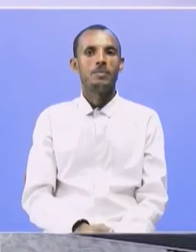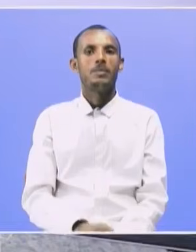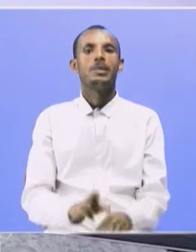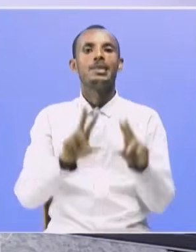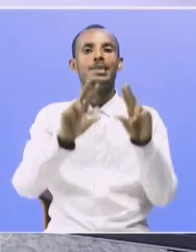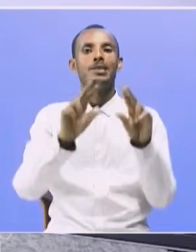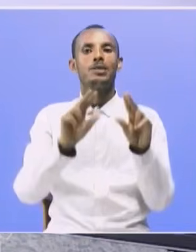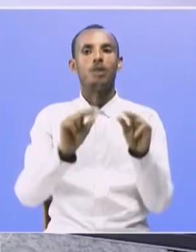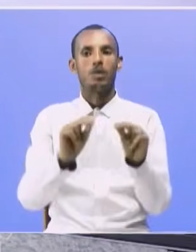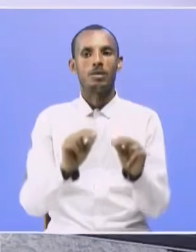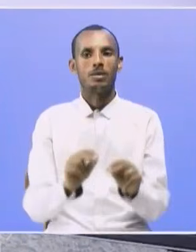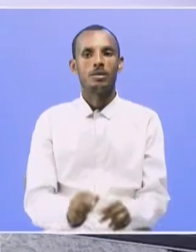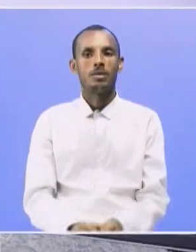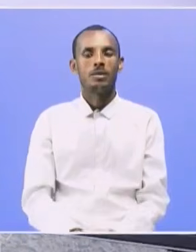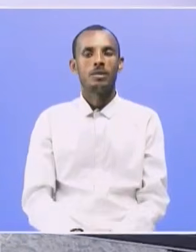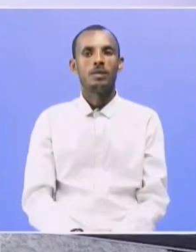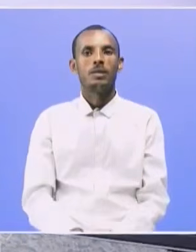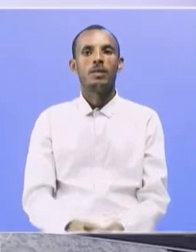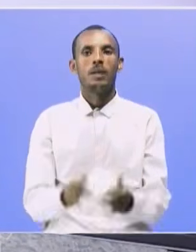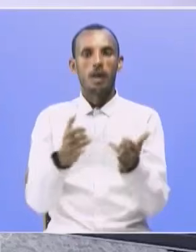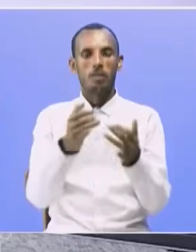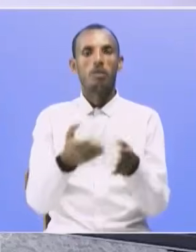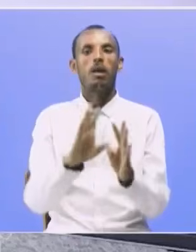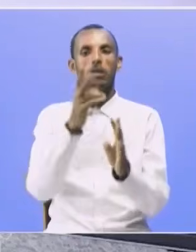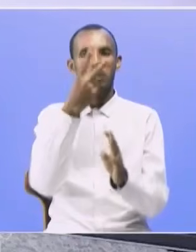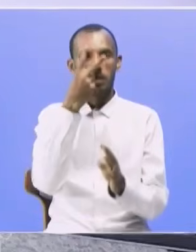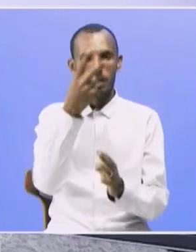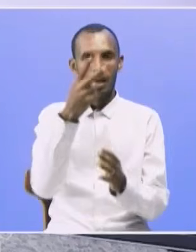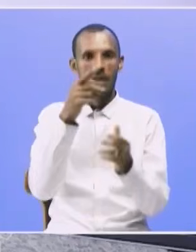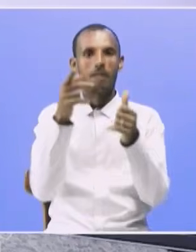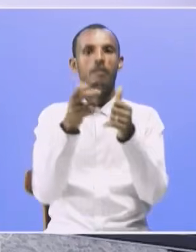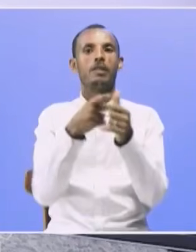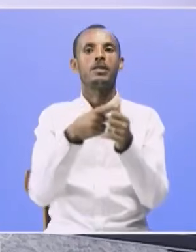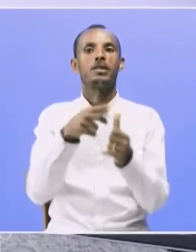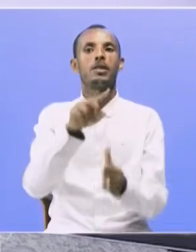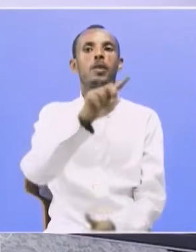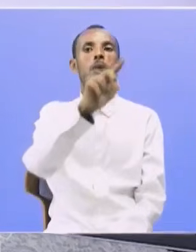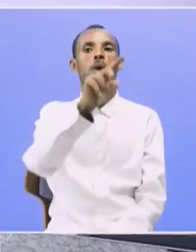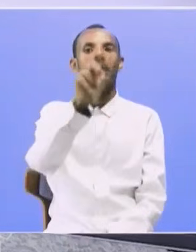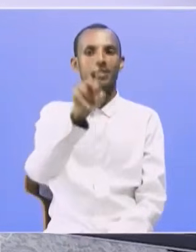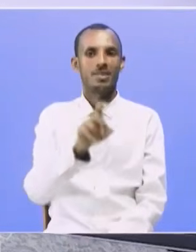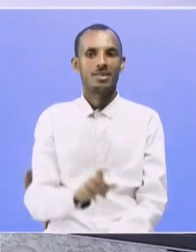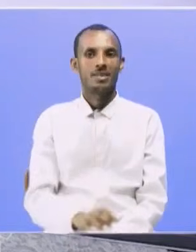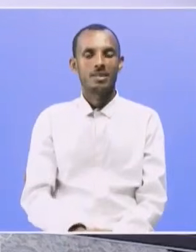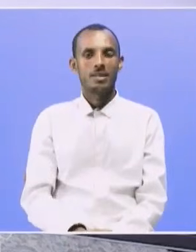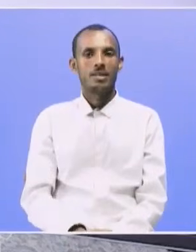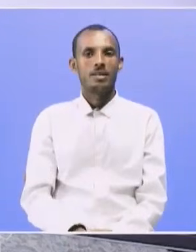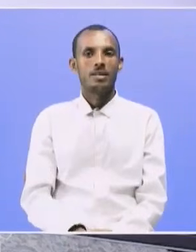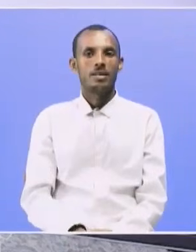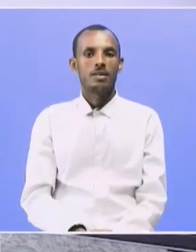not. Now, let's see this on the first question.